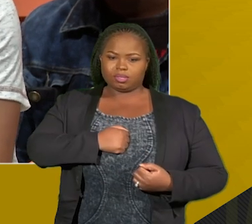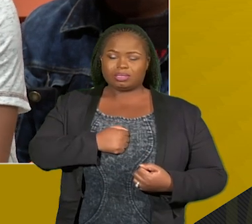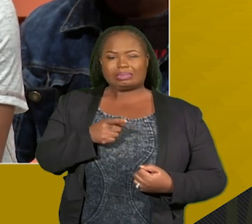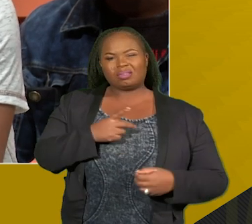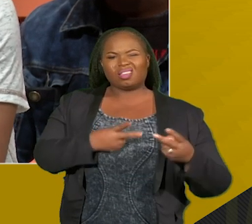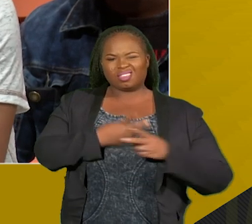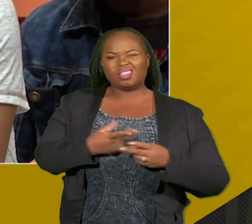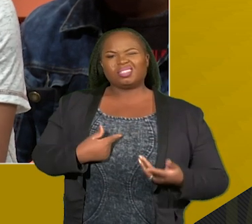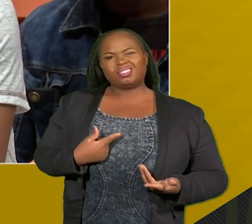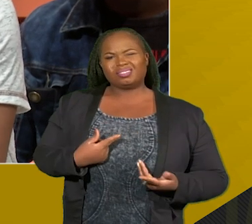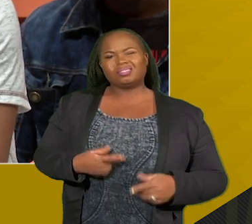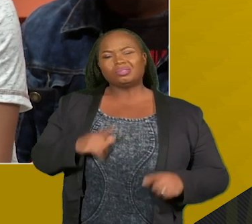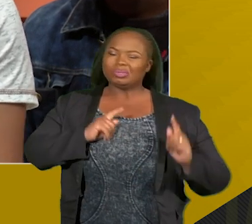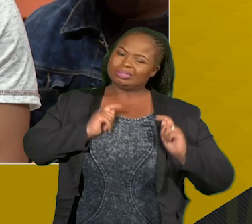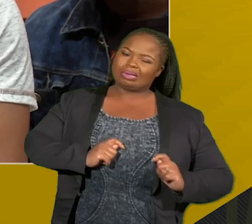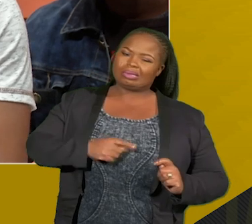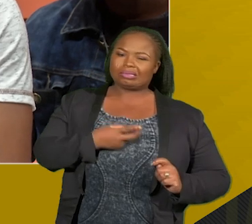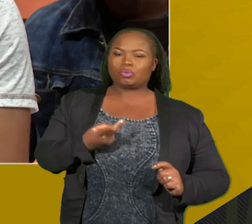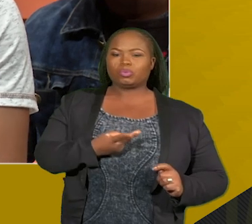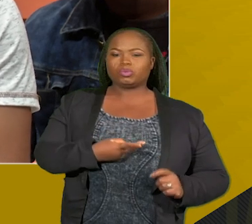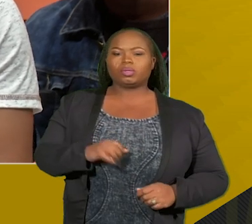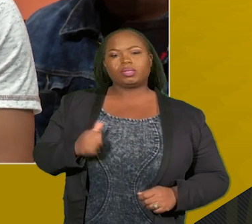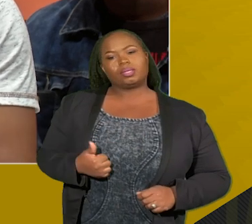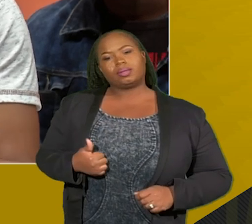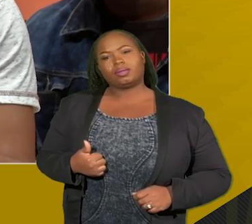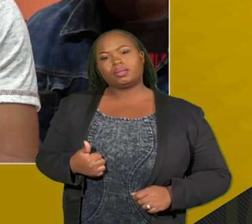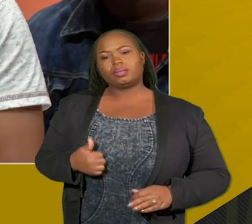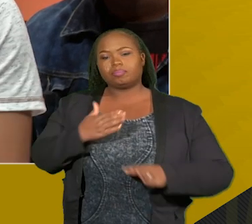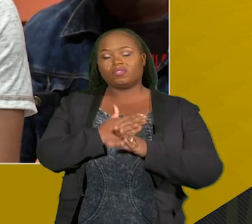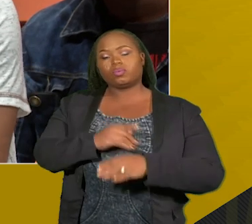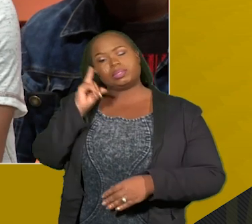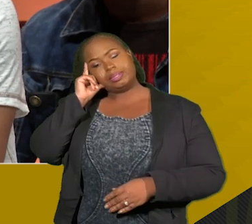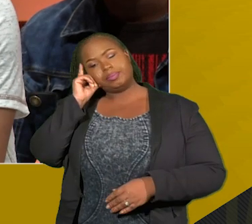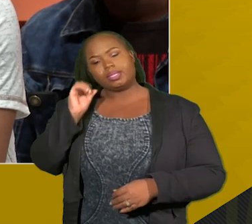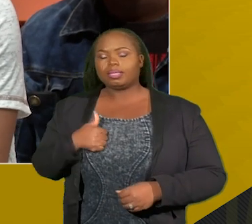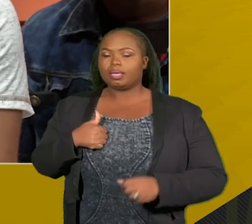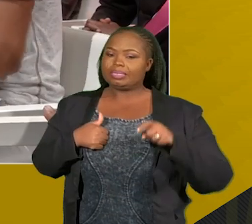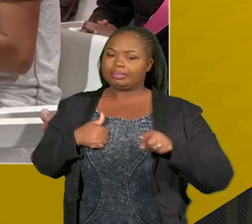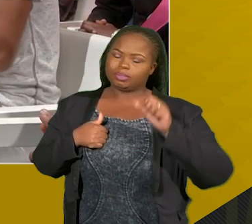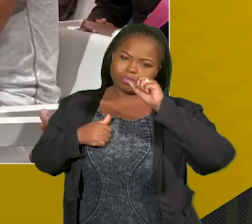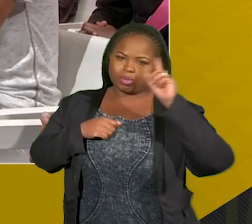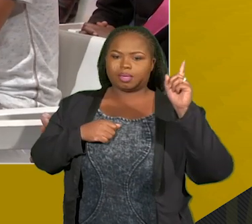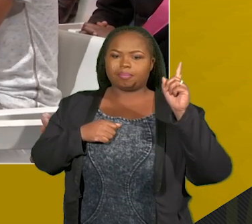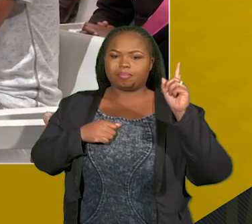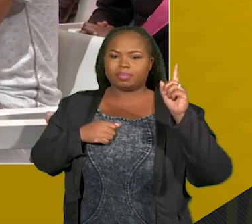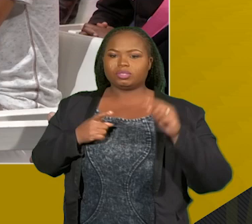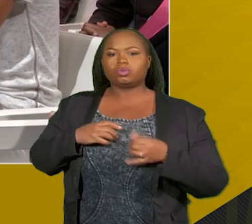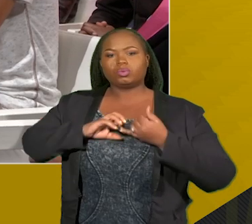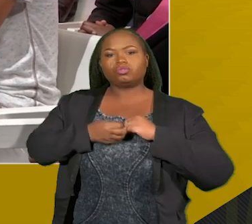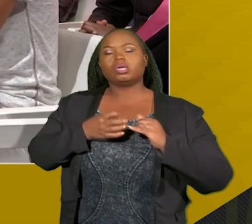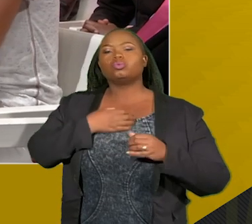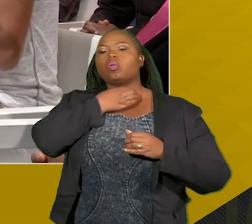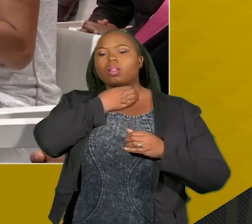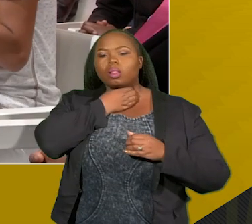lena na khathetsi le bona ke mshapa ka ding. So it's a robala a decide or ratswe ke robetse mo which is on a try on